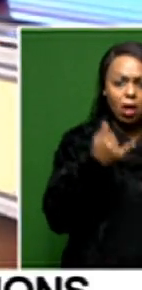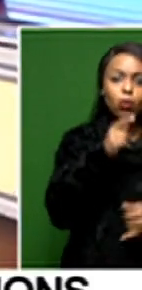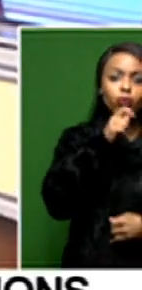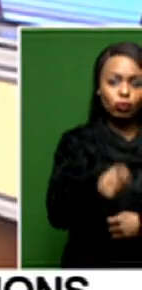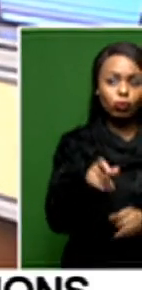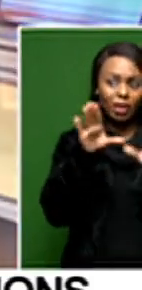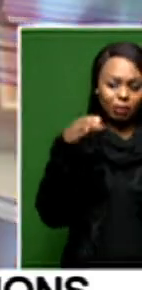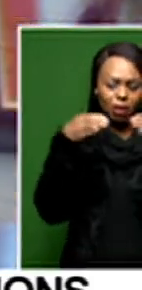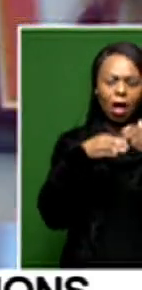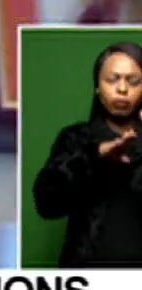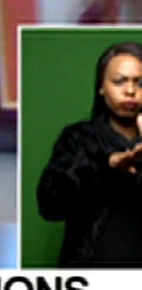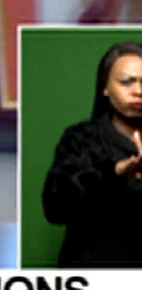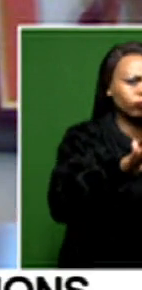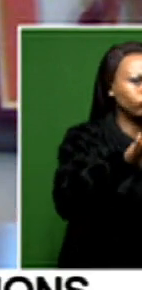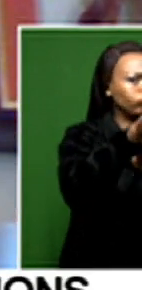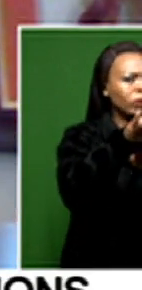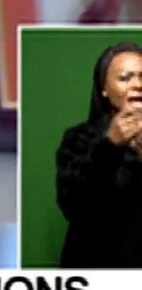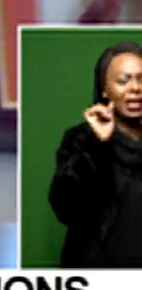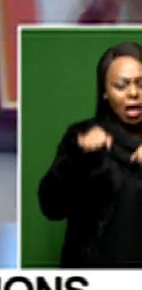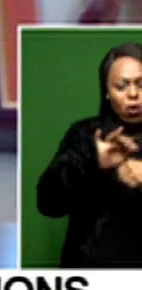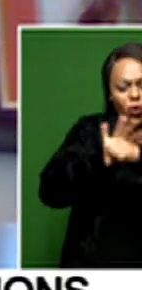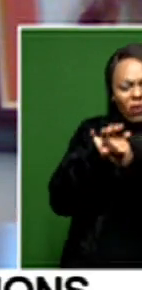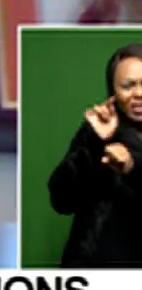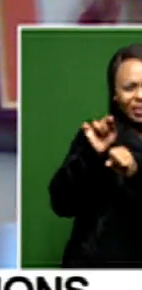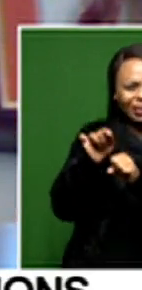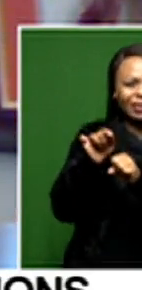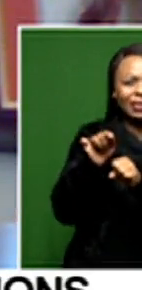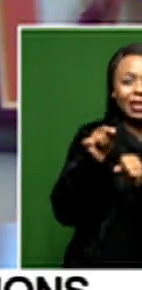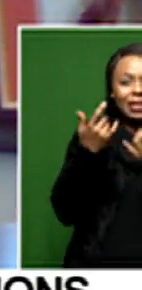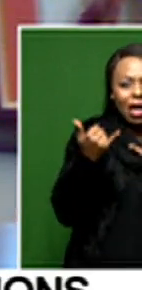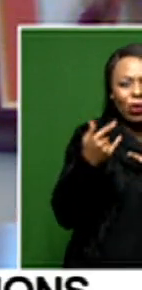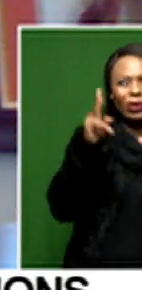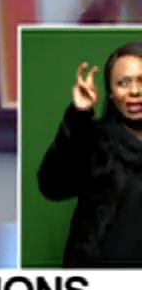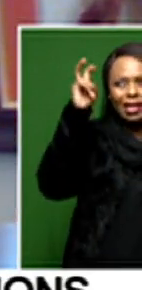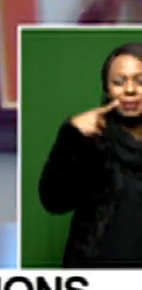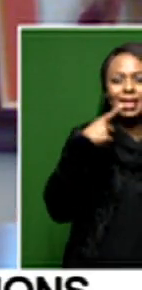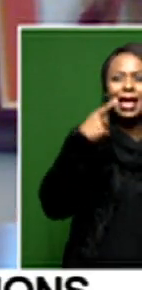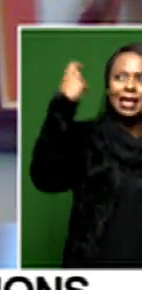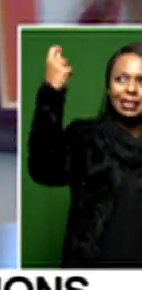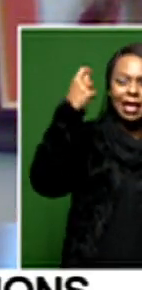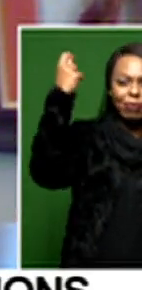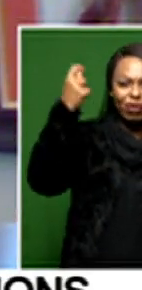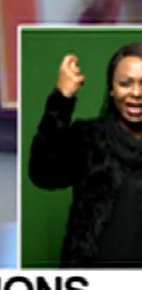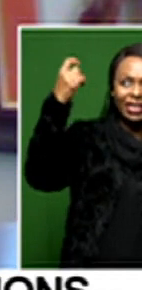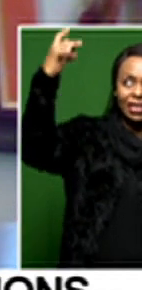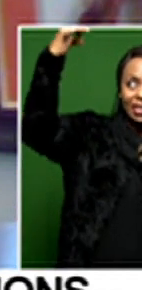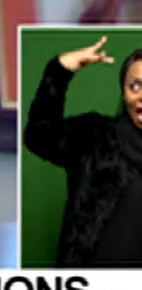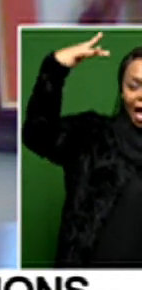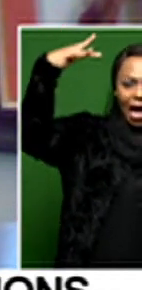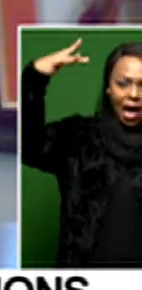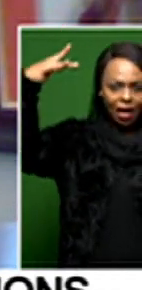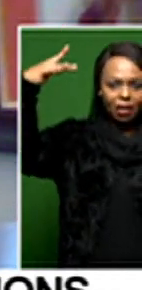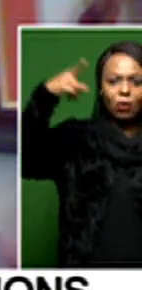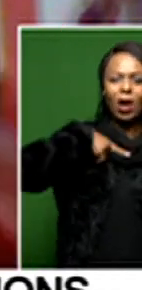growing. I mean, amidst COVID, we are saying this year our theme is let's celebrate our shine. You know, stars shine brighter when it's